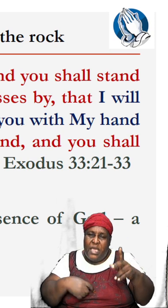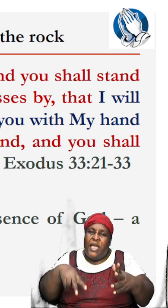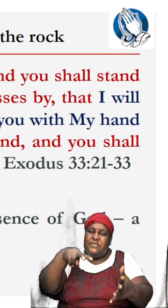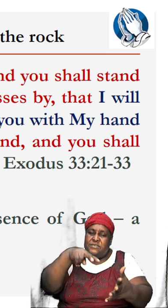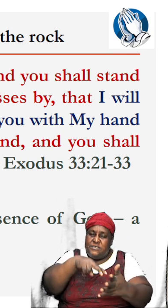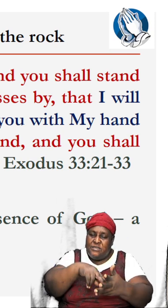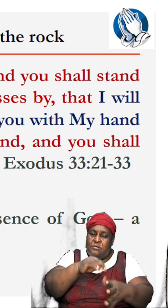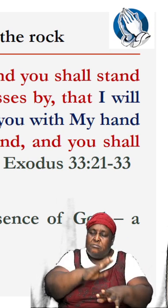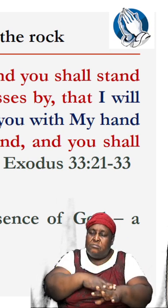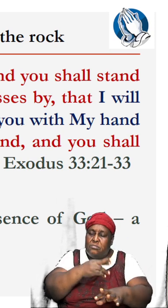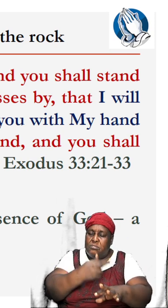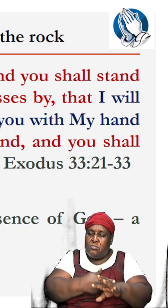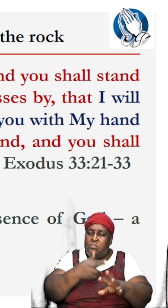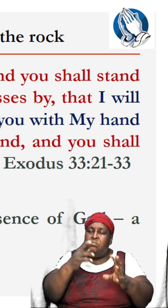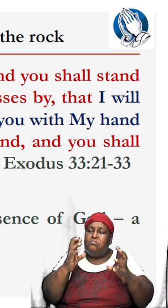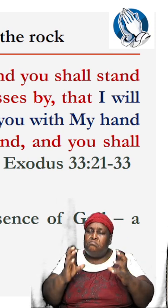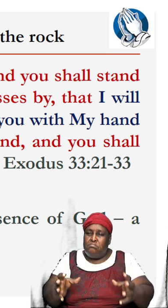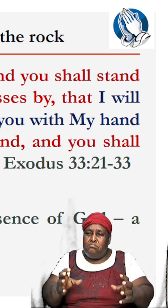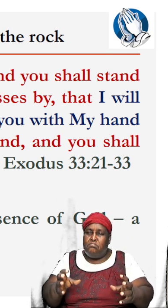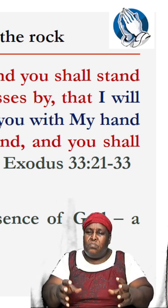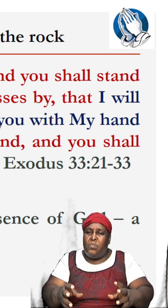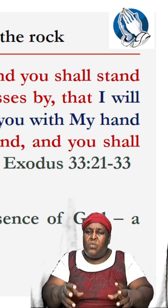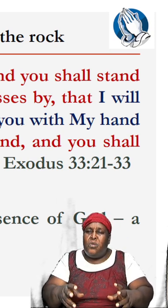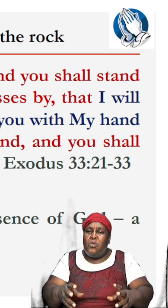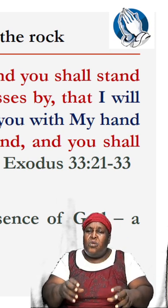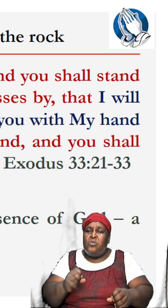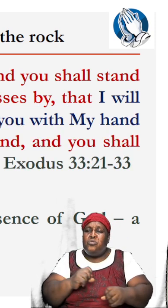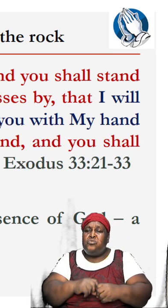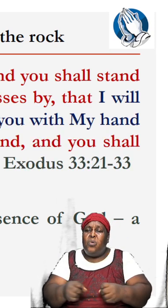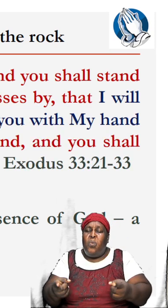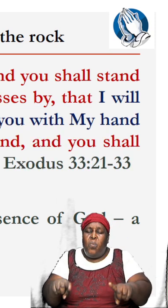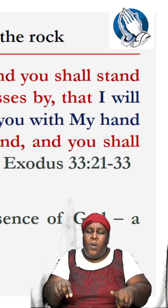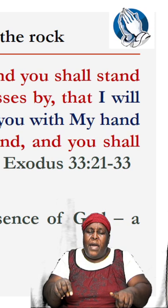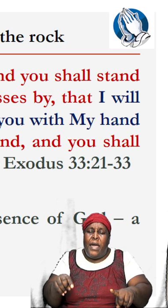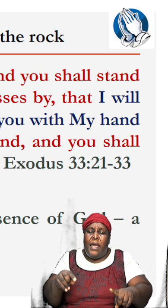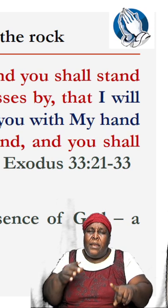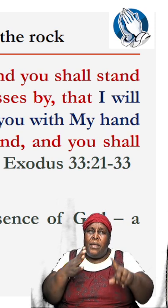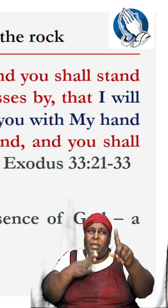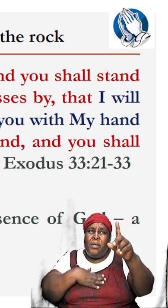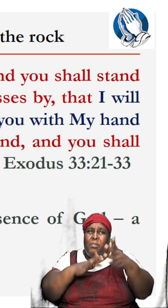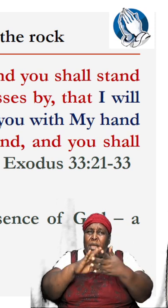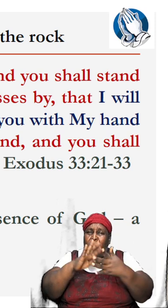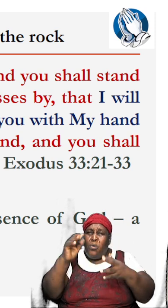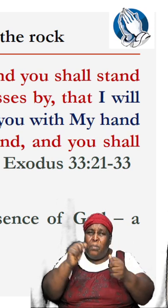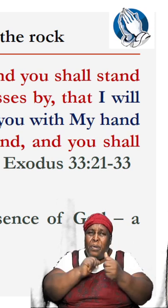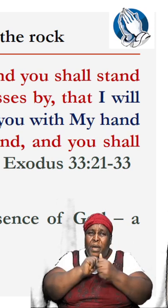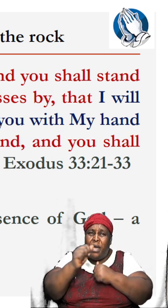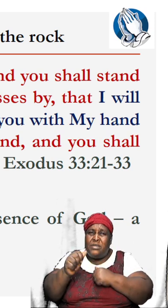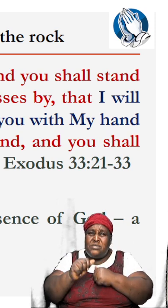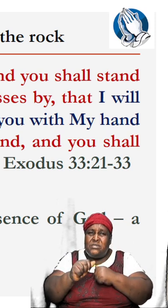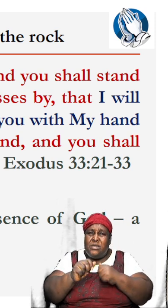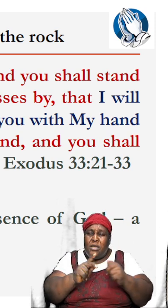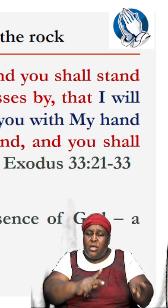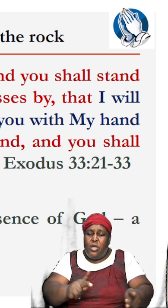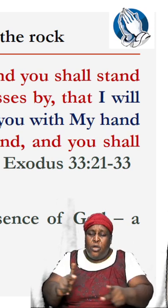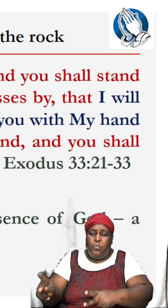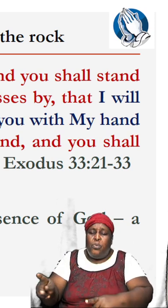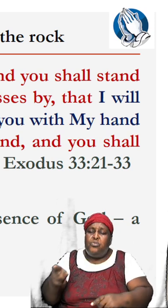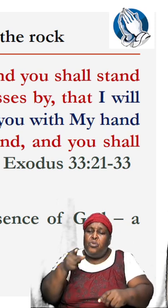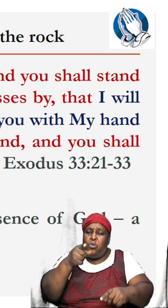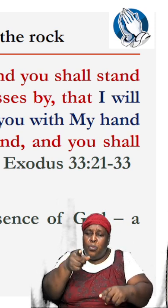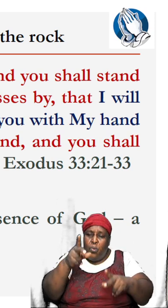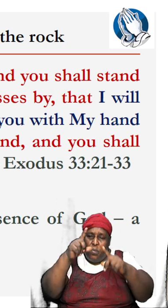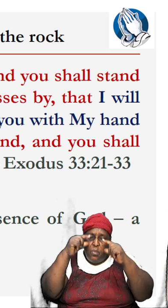on a rock. So it shall be while my glory pass by, that I will put you in the cleft of the